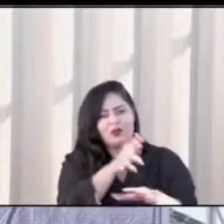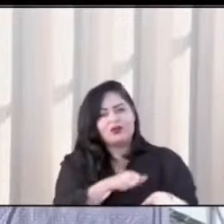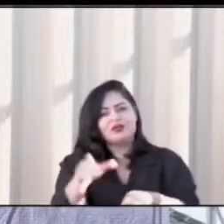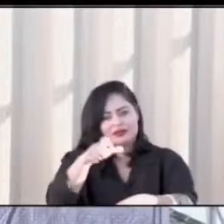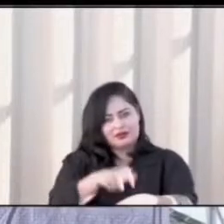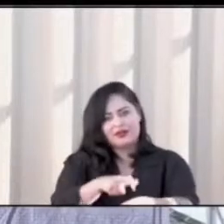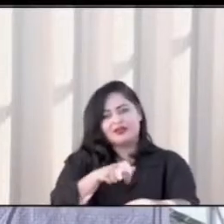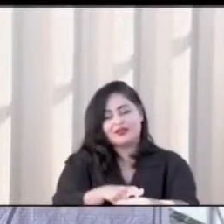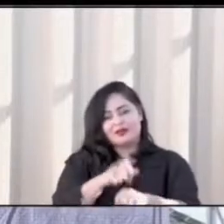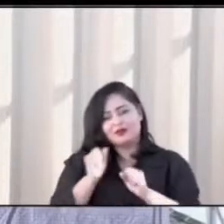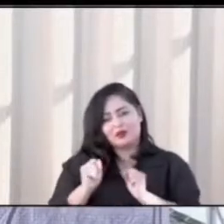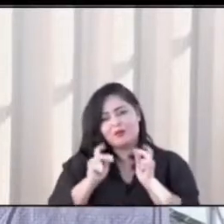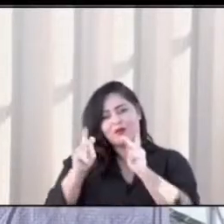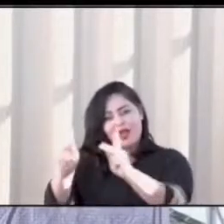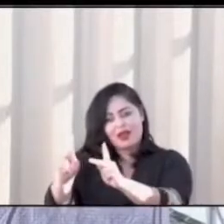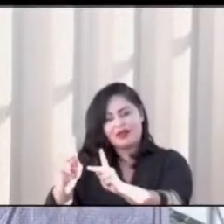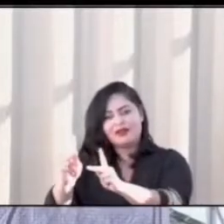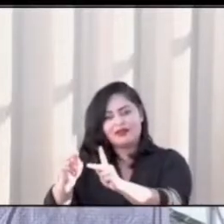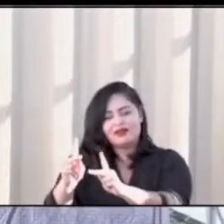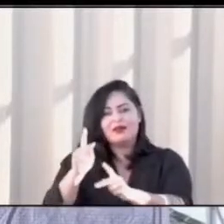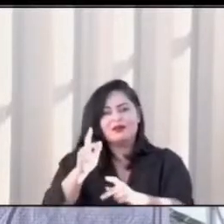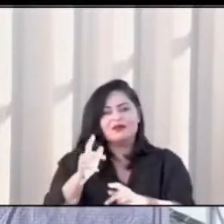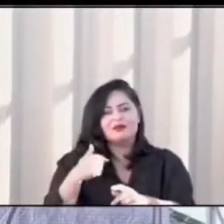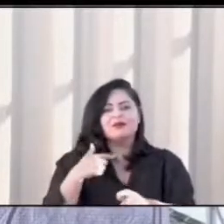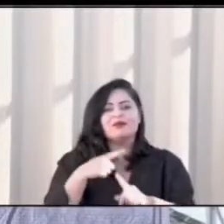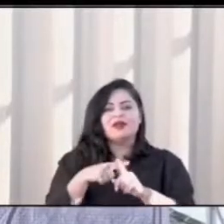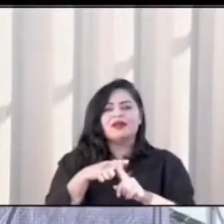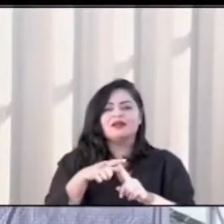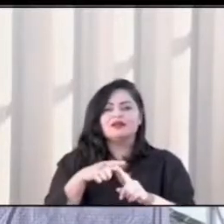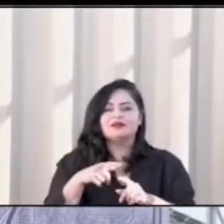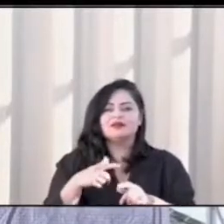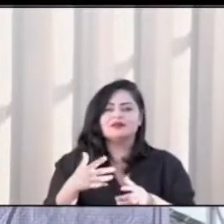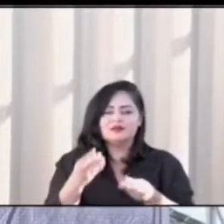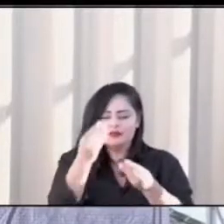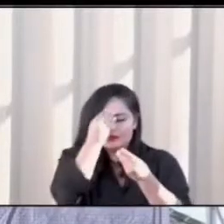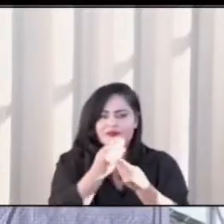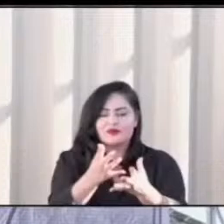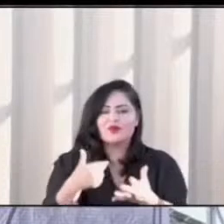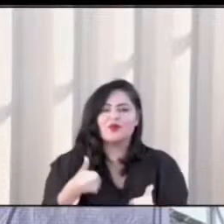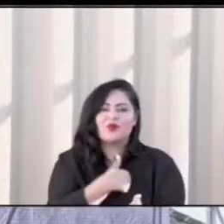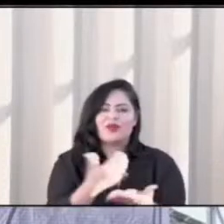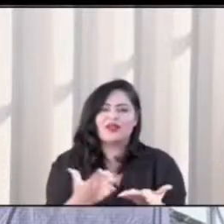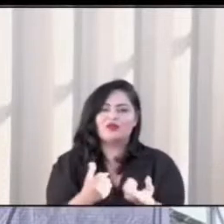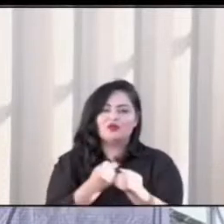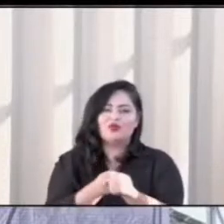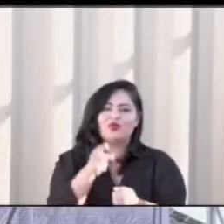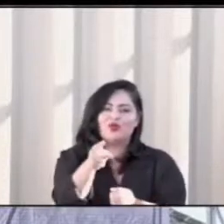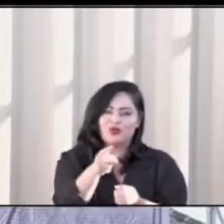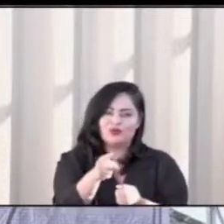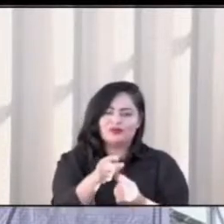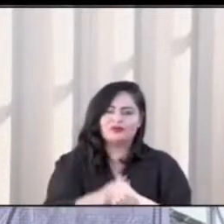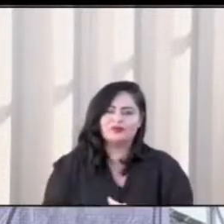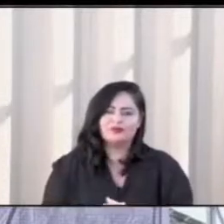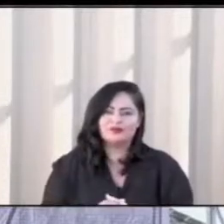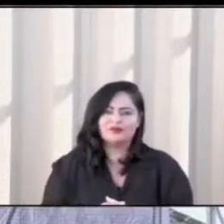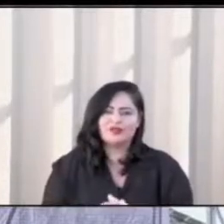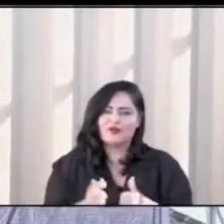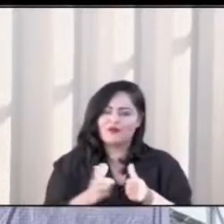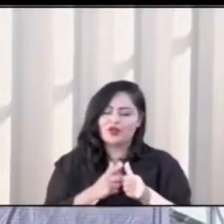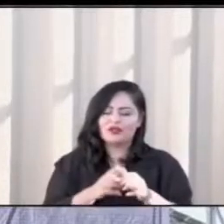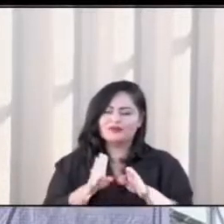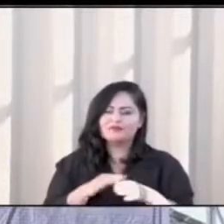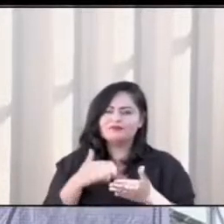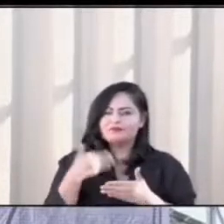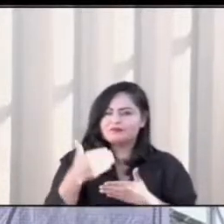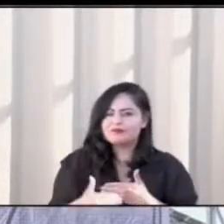recovery. However, we want to assure everyone that the City of Los Angeles is here to support you every step of the way. Some initial steps you can